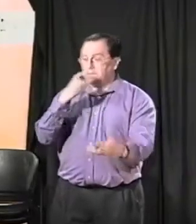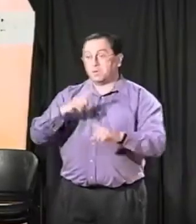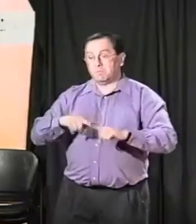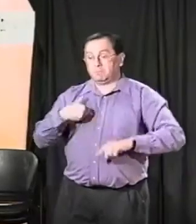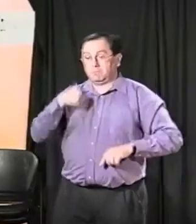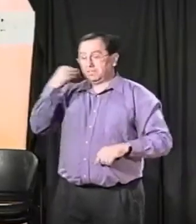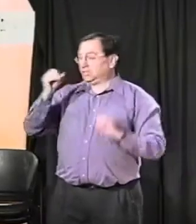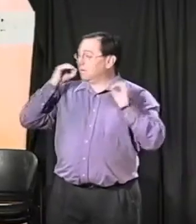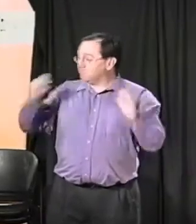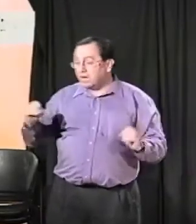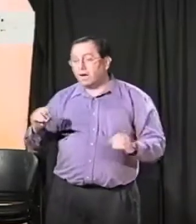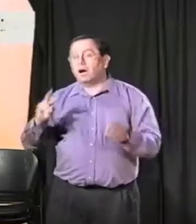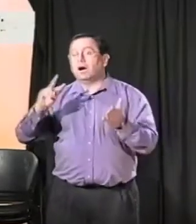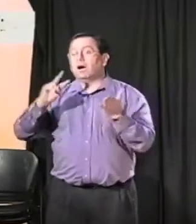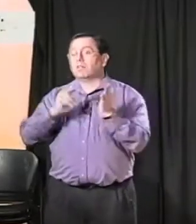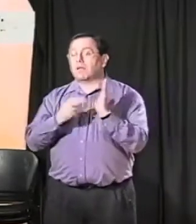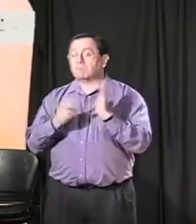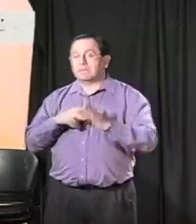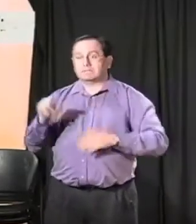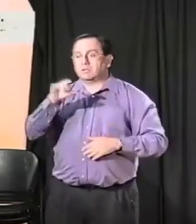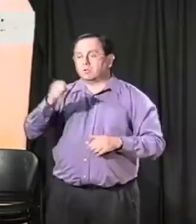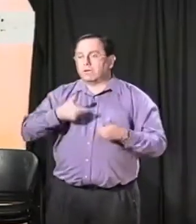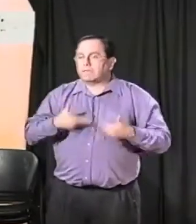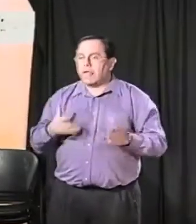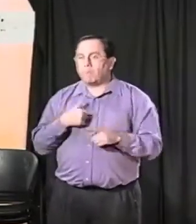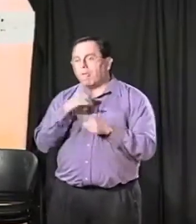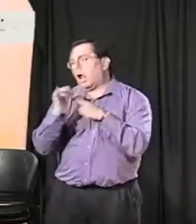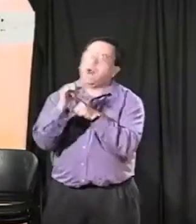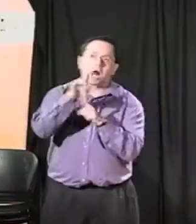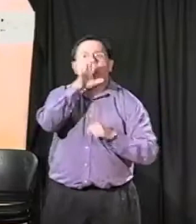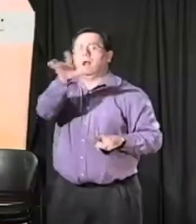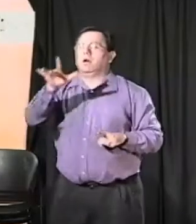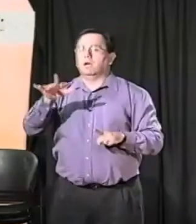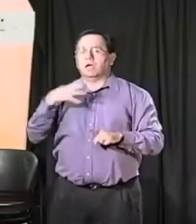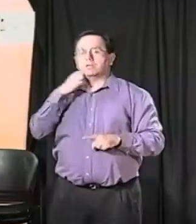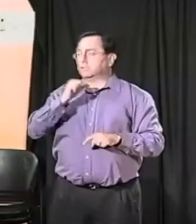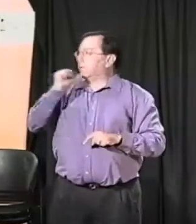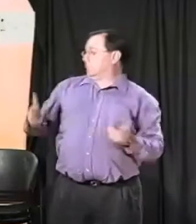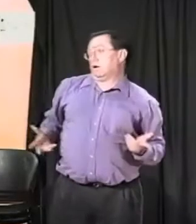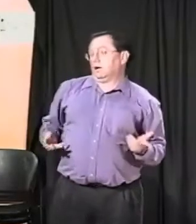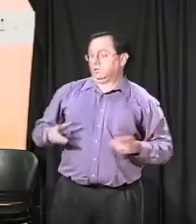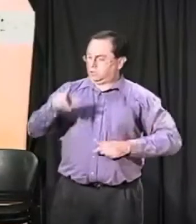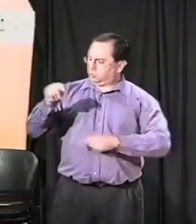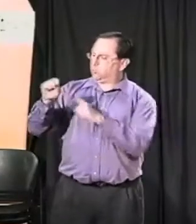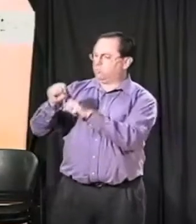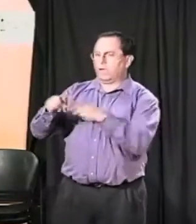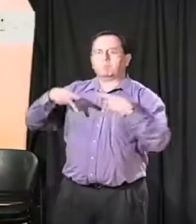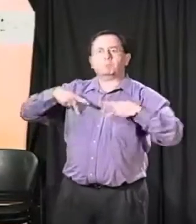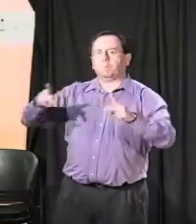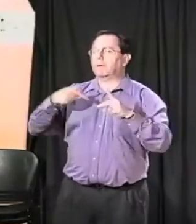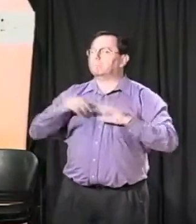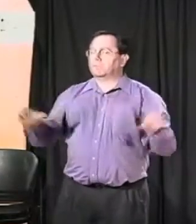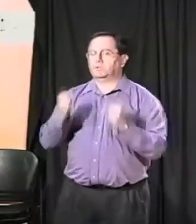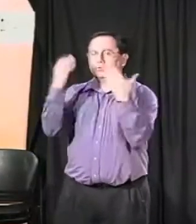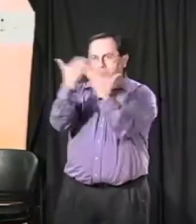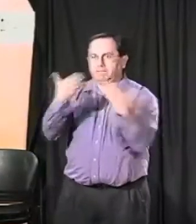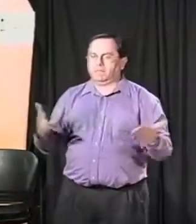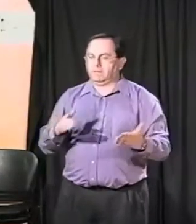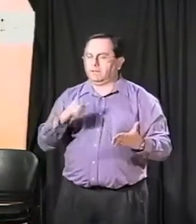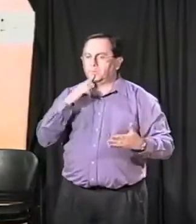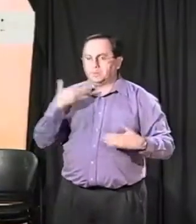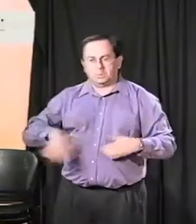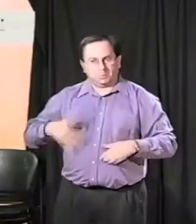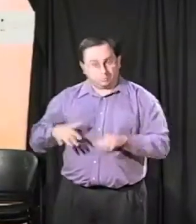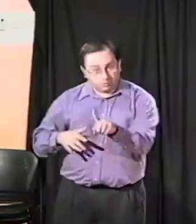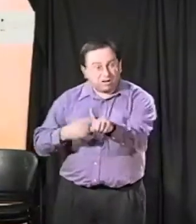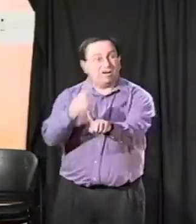shameless, that would make me uncensored by neurology and unabashed by nature. I would say having a Tourette-ic MC is a pretty risky thing